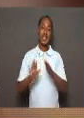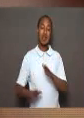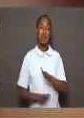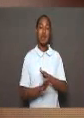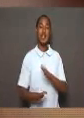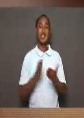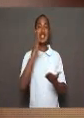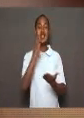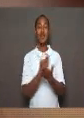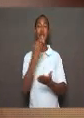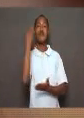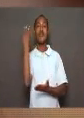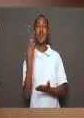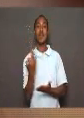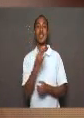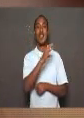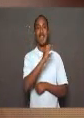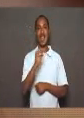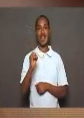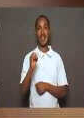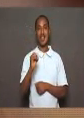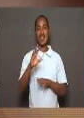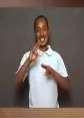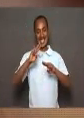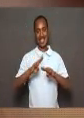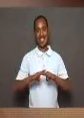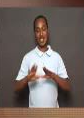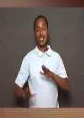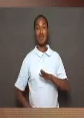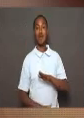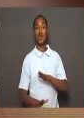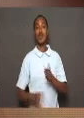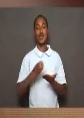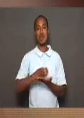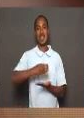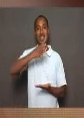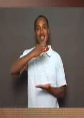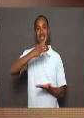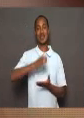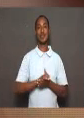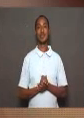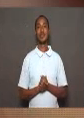precipitate stops forming and settles to the bottom of the beaker.